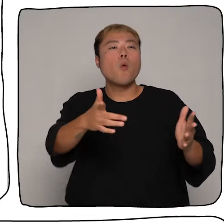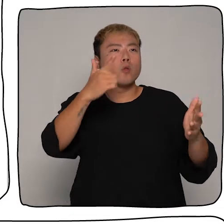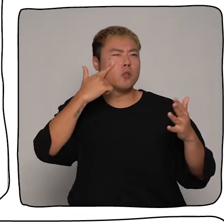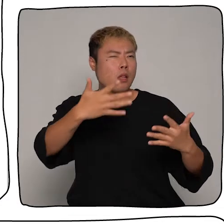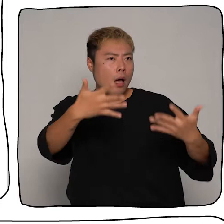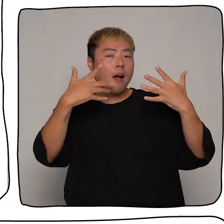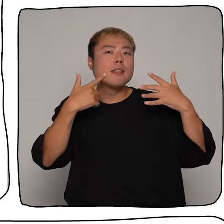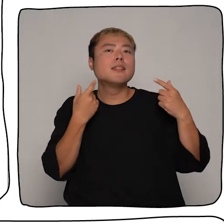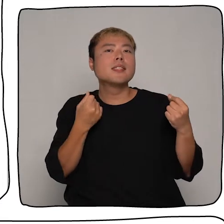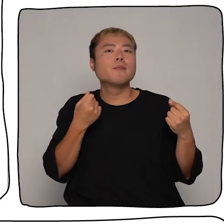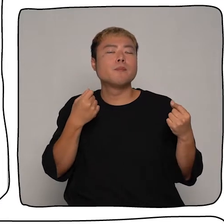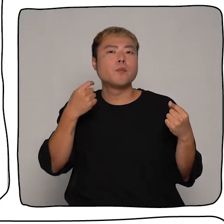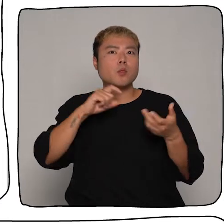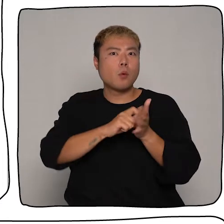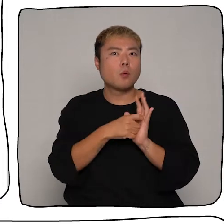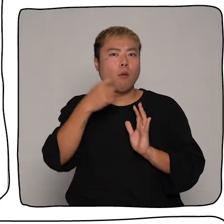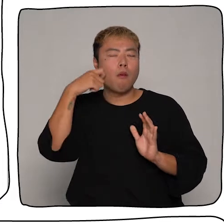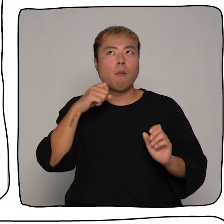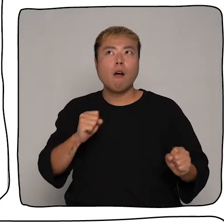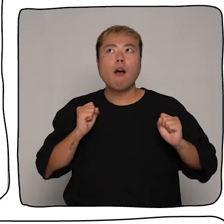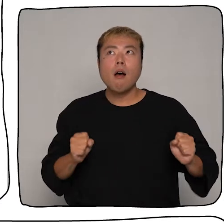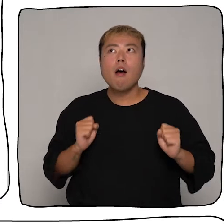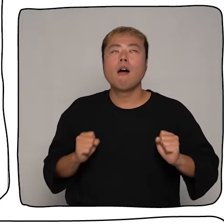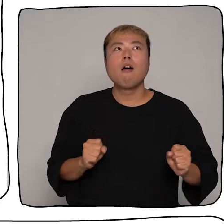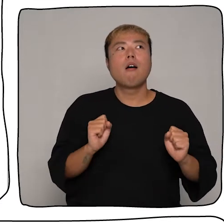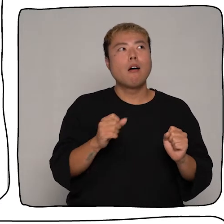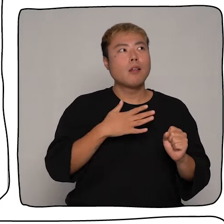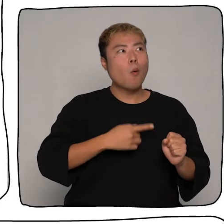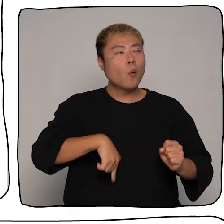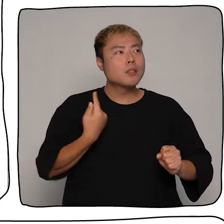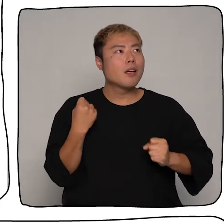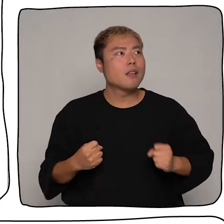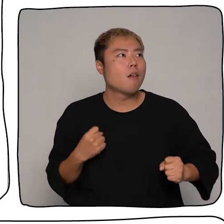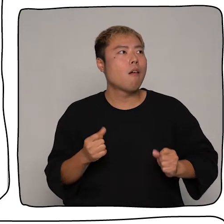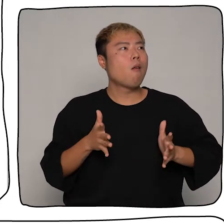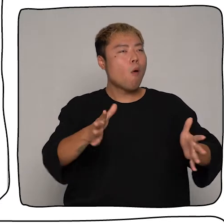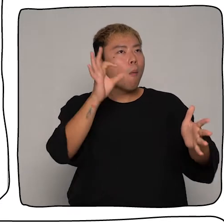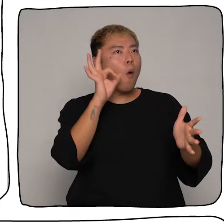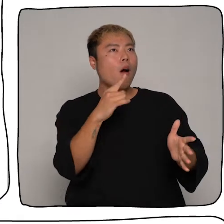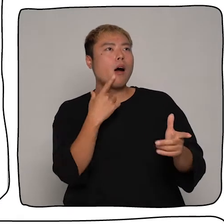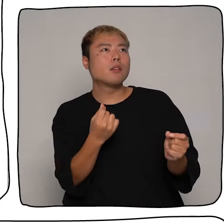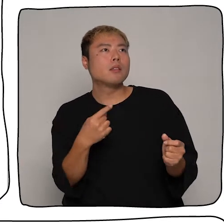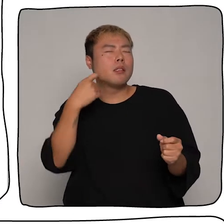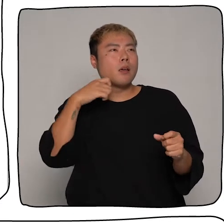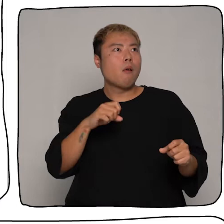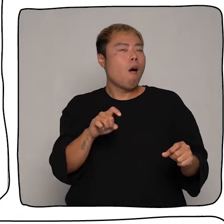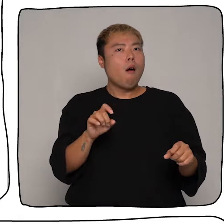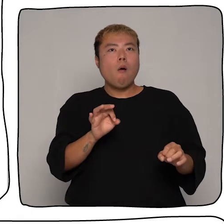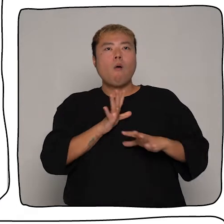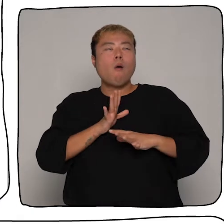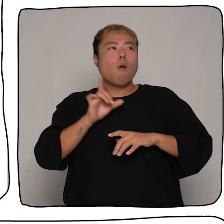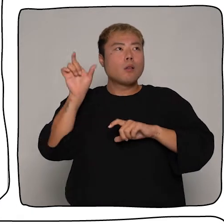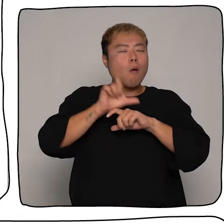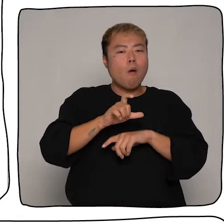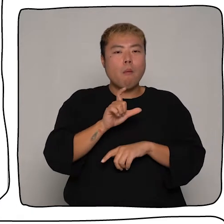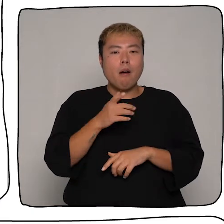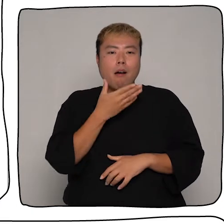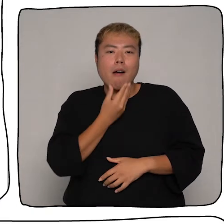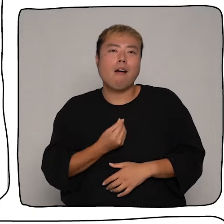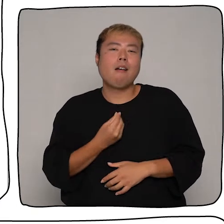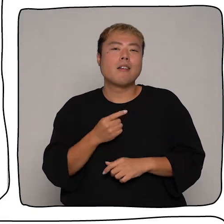of me, and I am surprised and happy at the same time. It's very